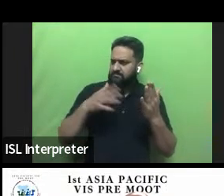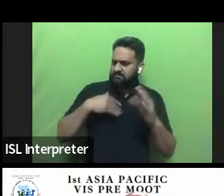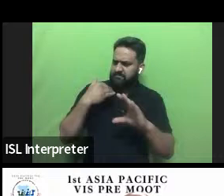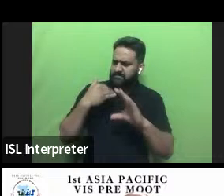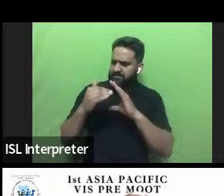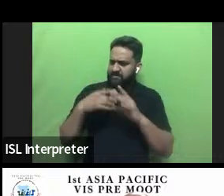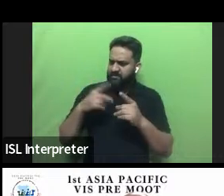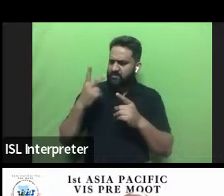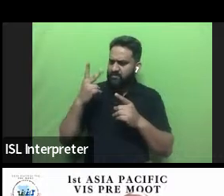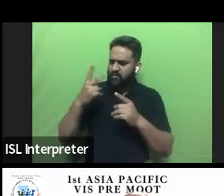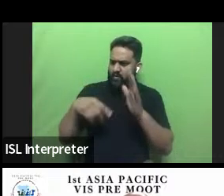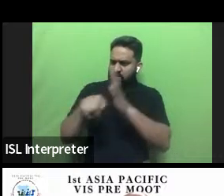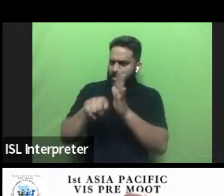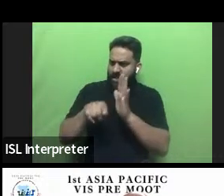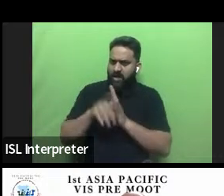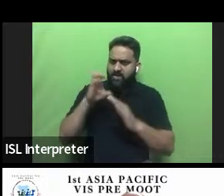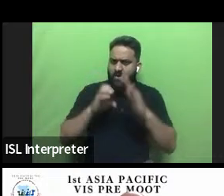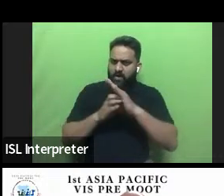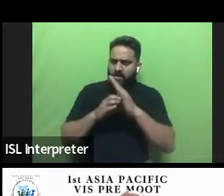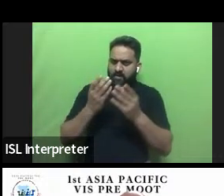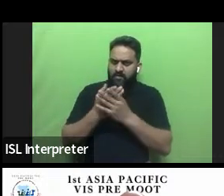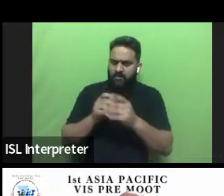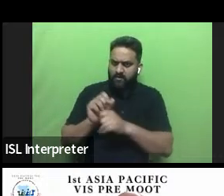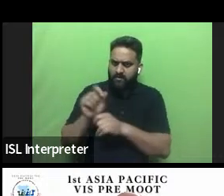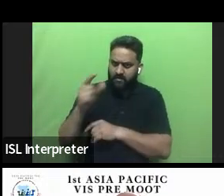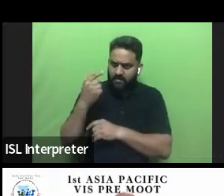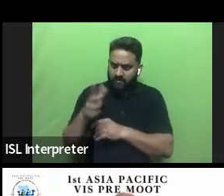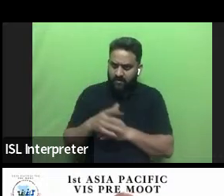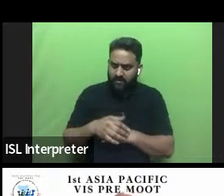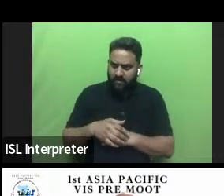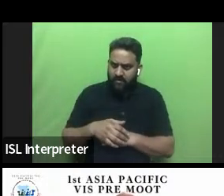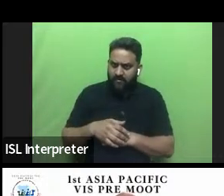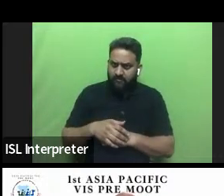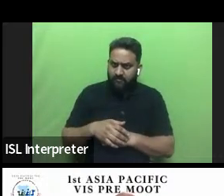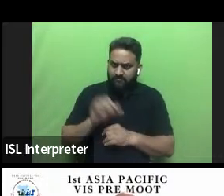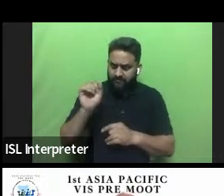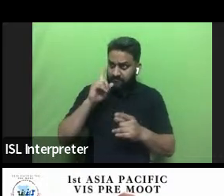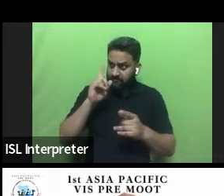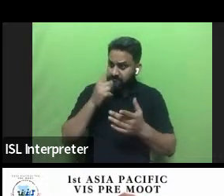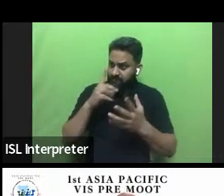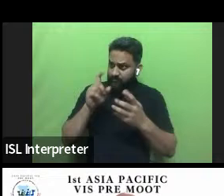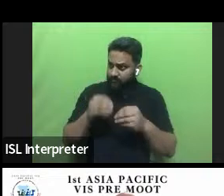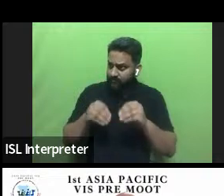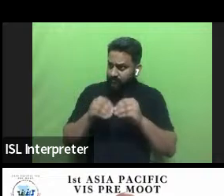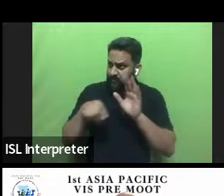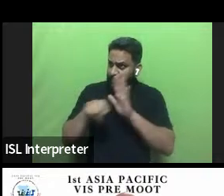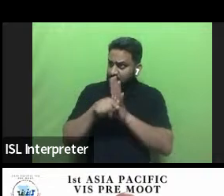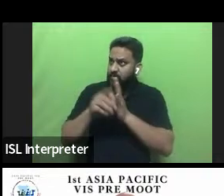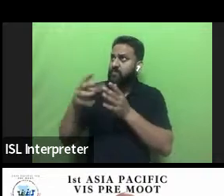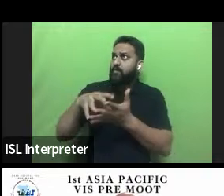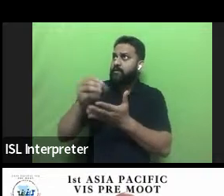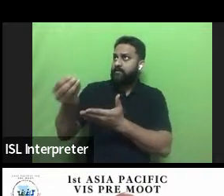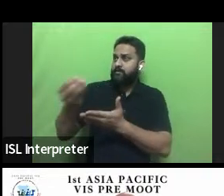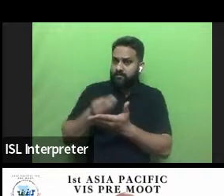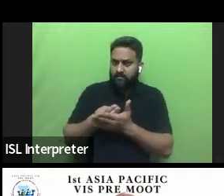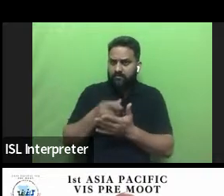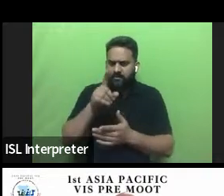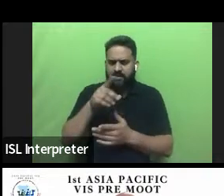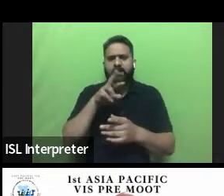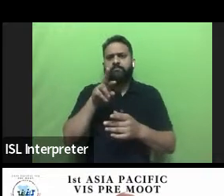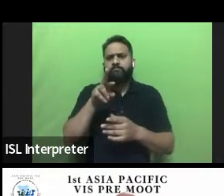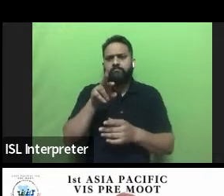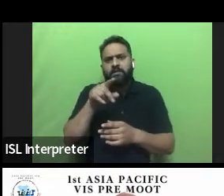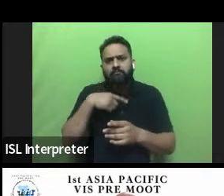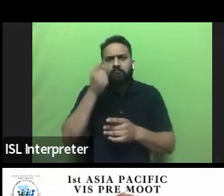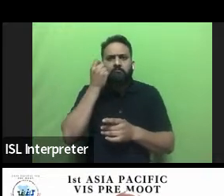signed versions of the contract document, and could I sign one copy back? So there was an understanding